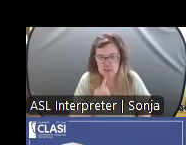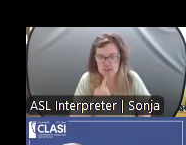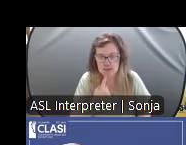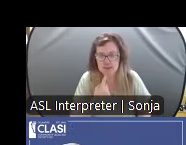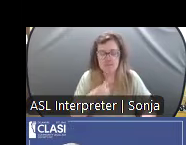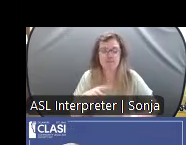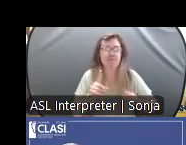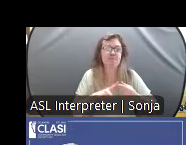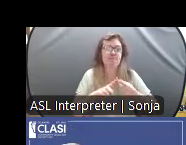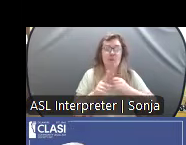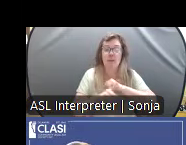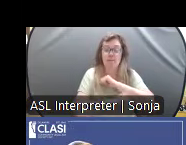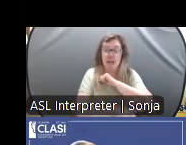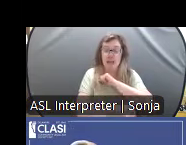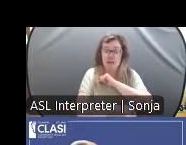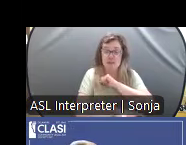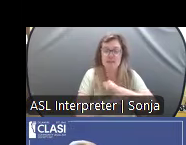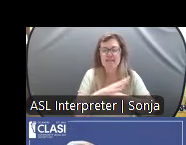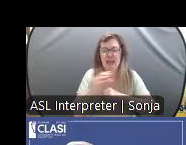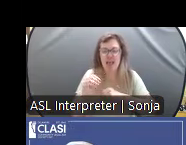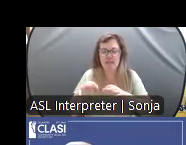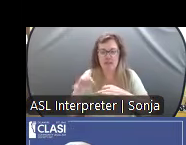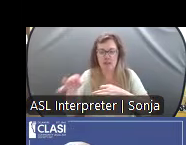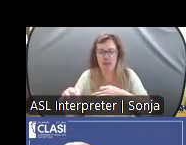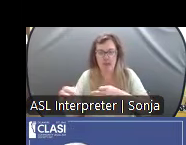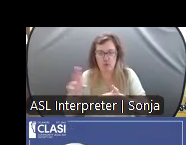Penalties and delayed enrollment.